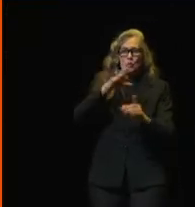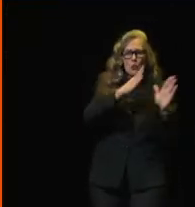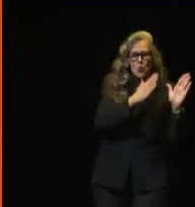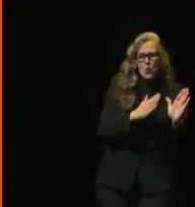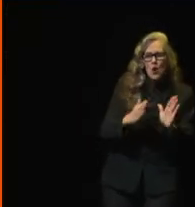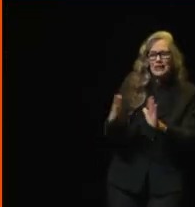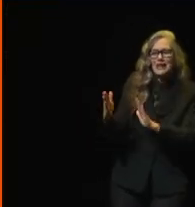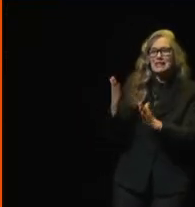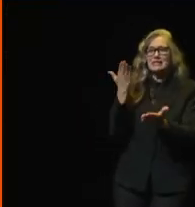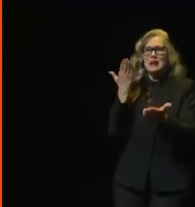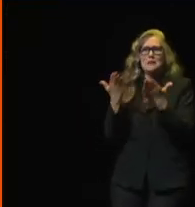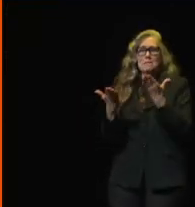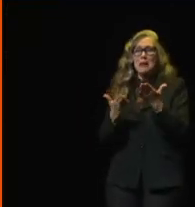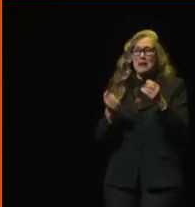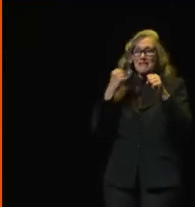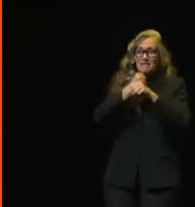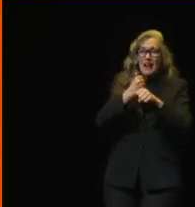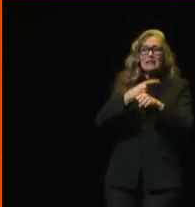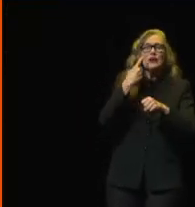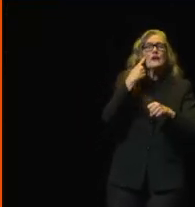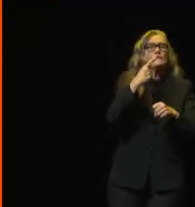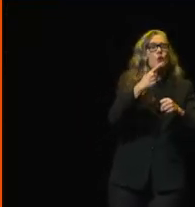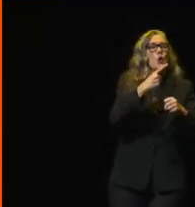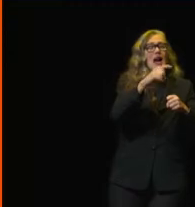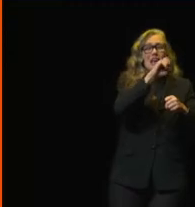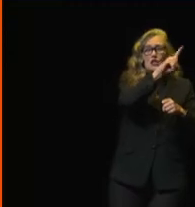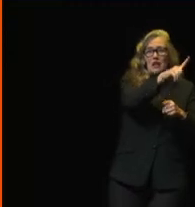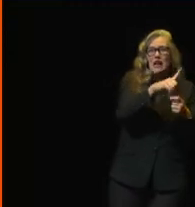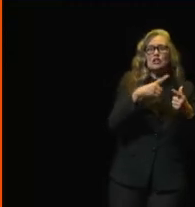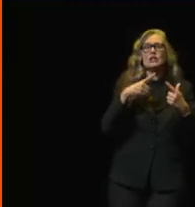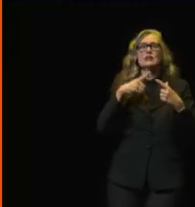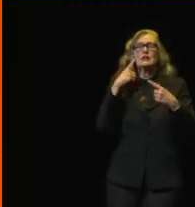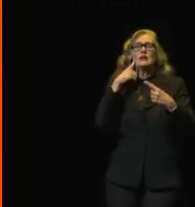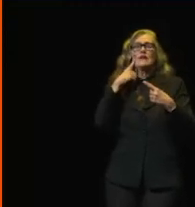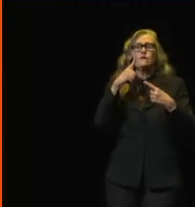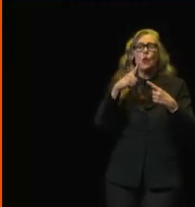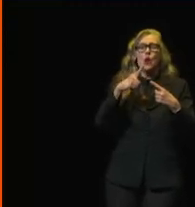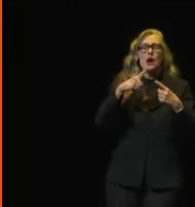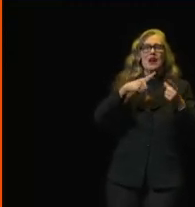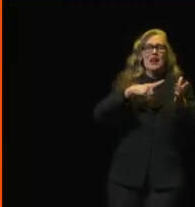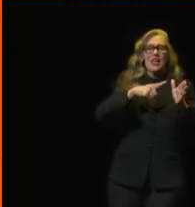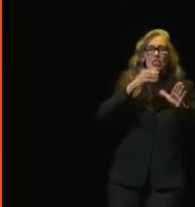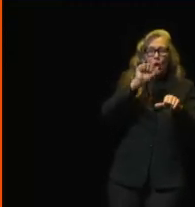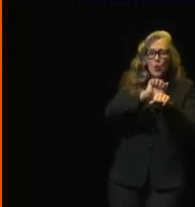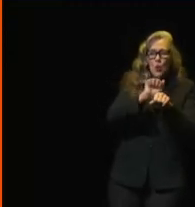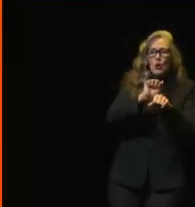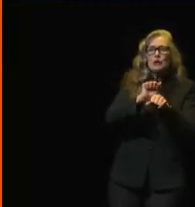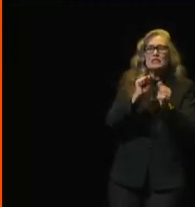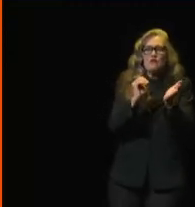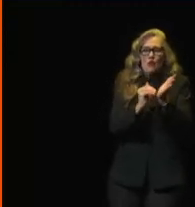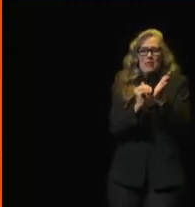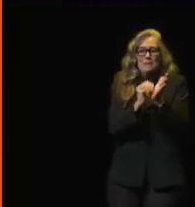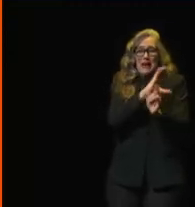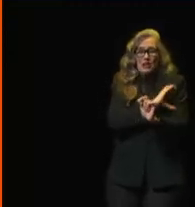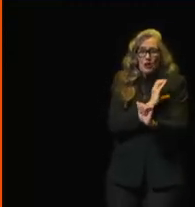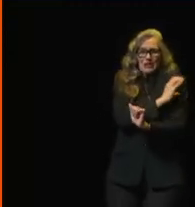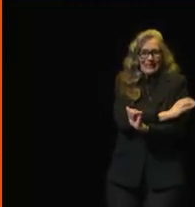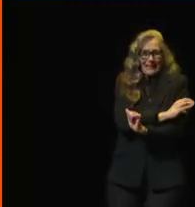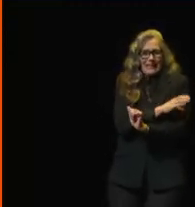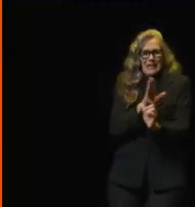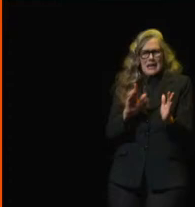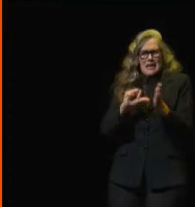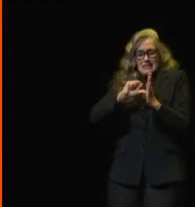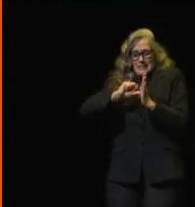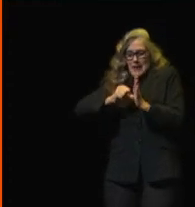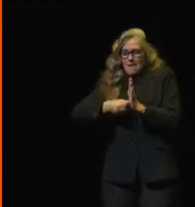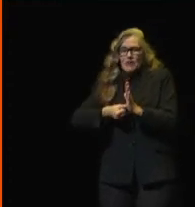it was the Immigrants and Workers Clinic, the focus was on effective organization and careful preparation. I remember well how floored